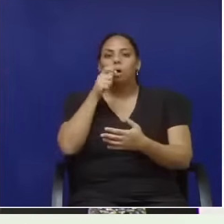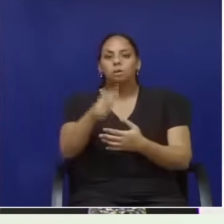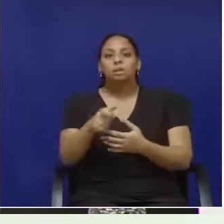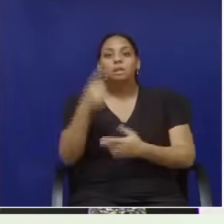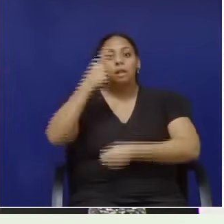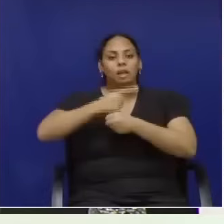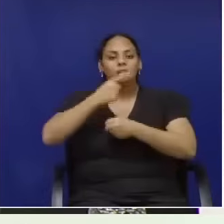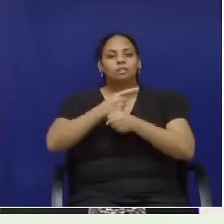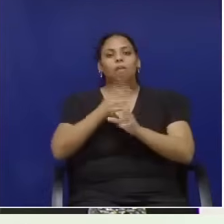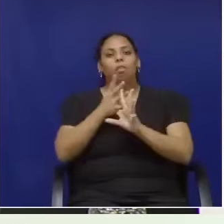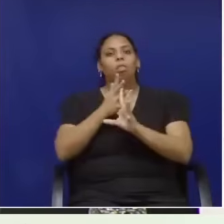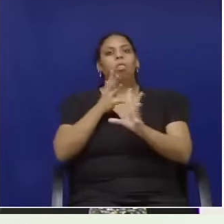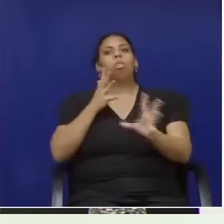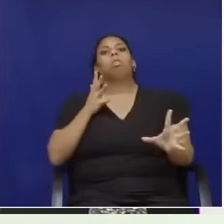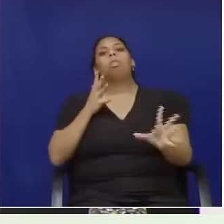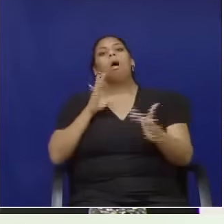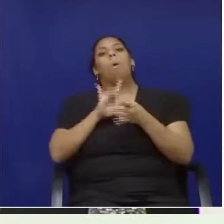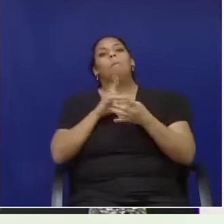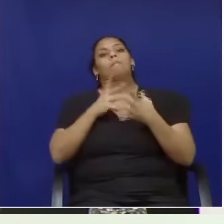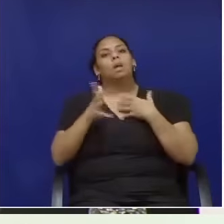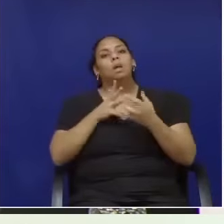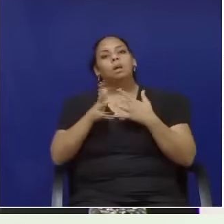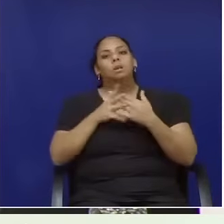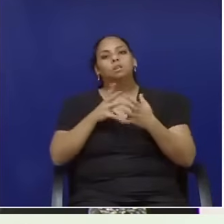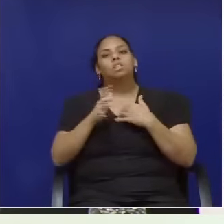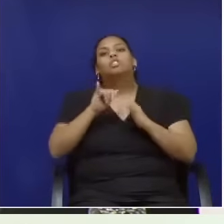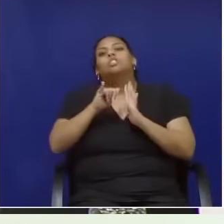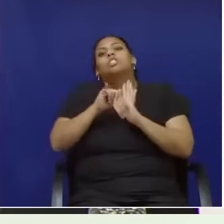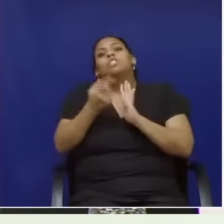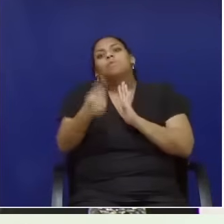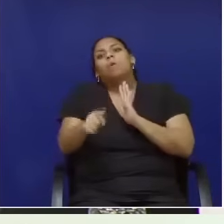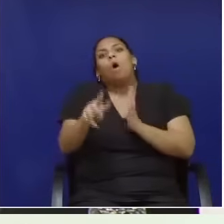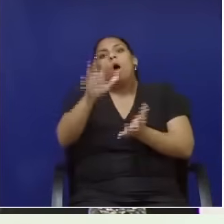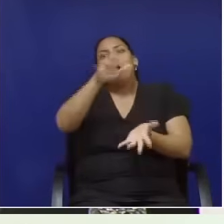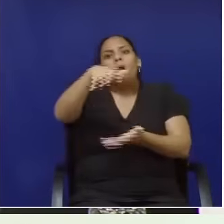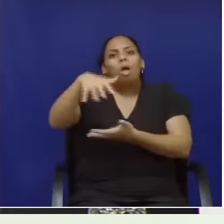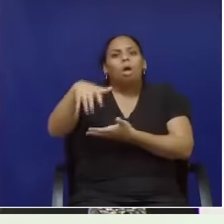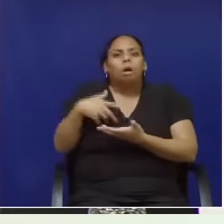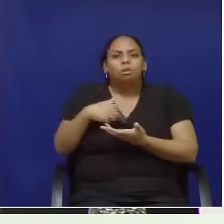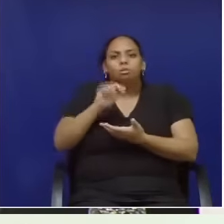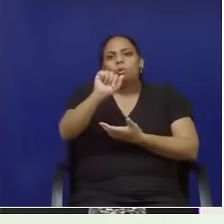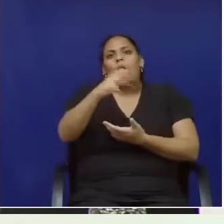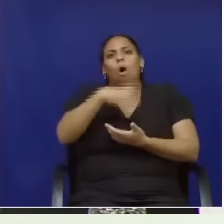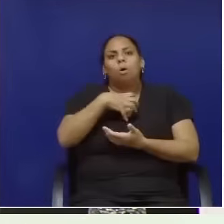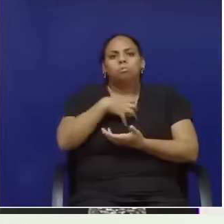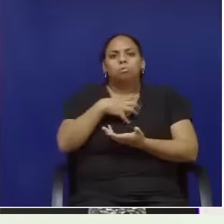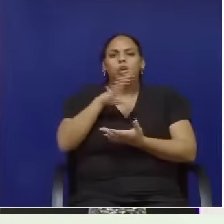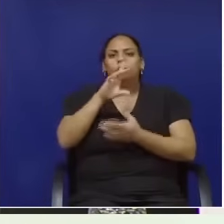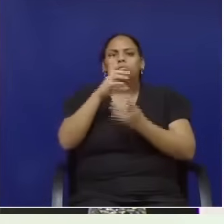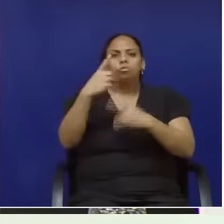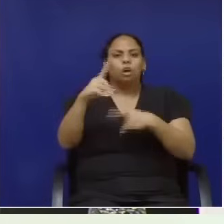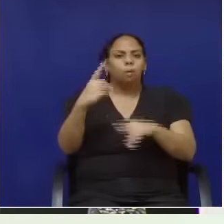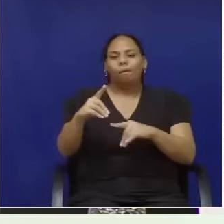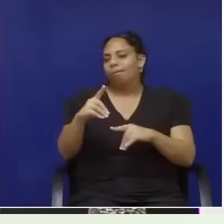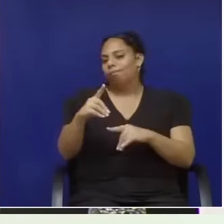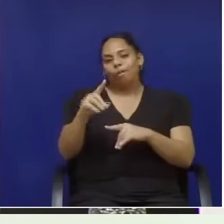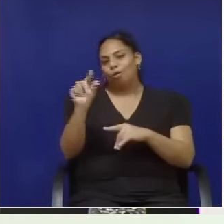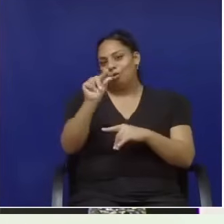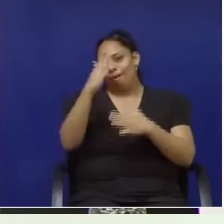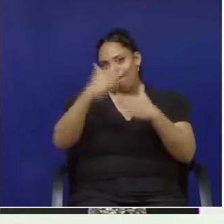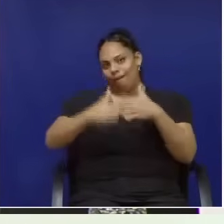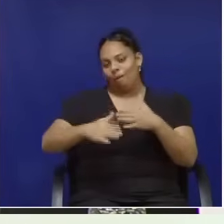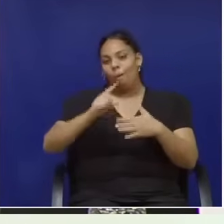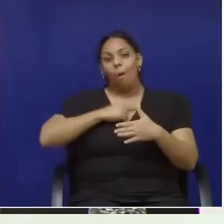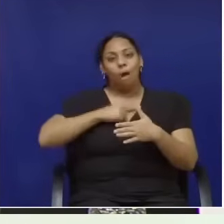of standing in long Home Affairs queues just to collect a document is coming to an end, because we will introduce technology that can